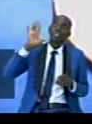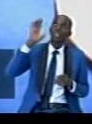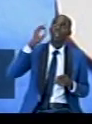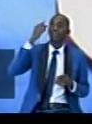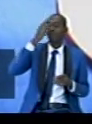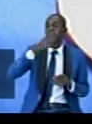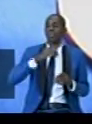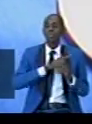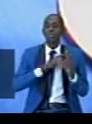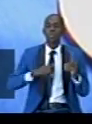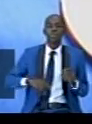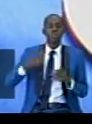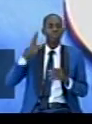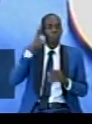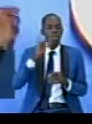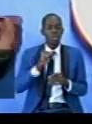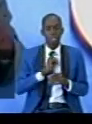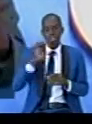Then